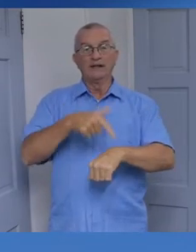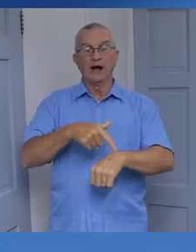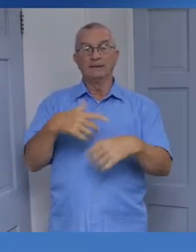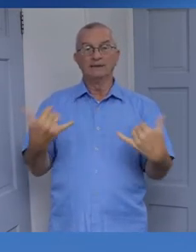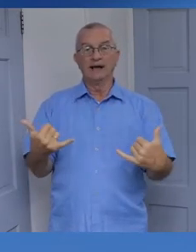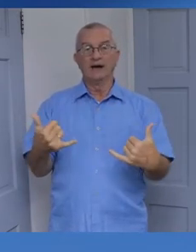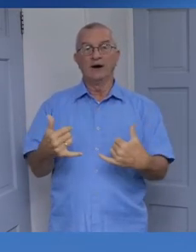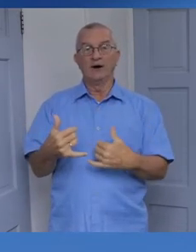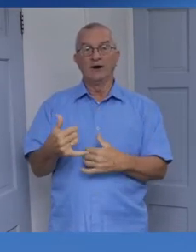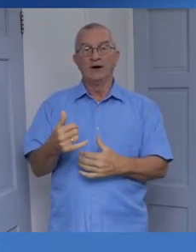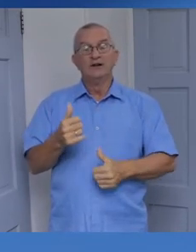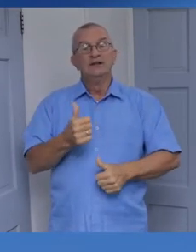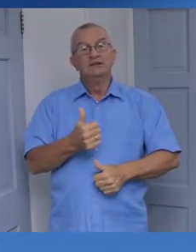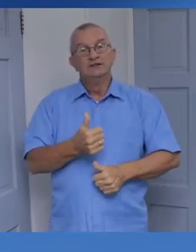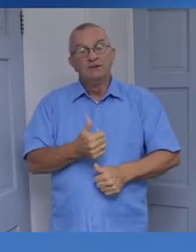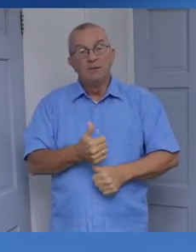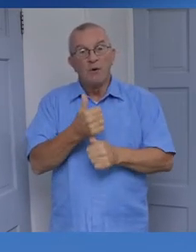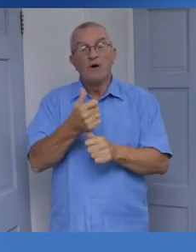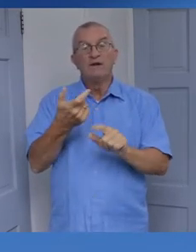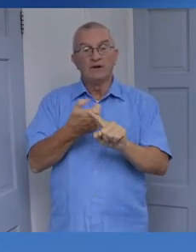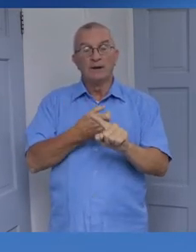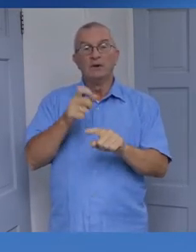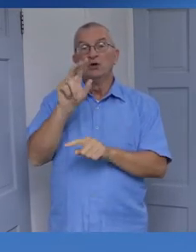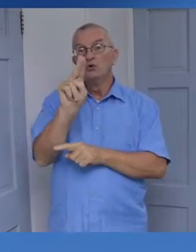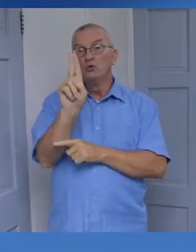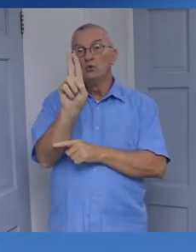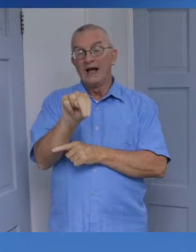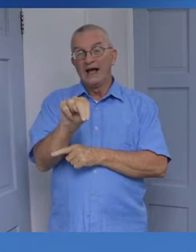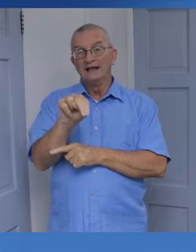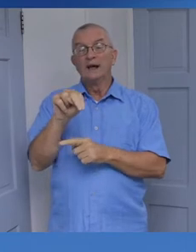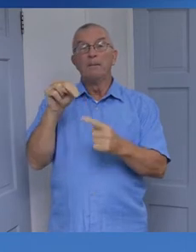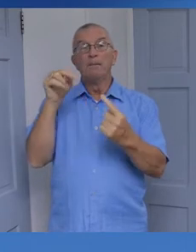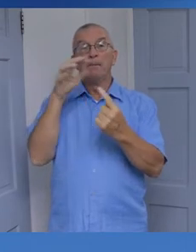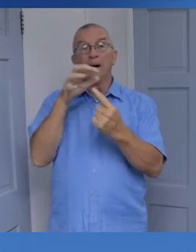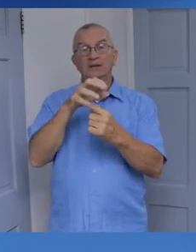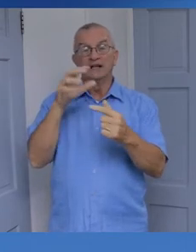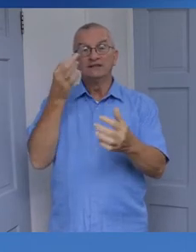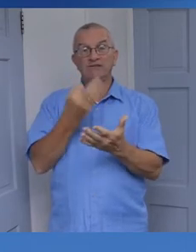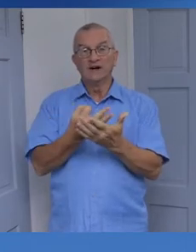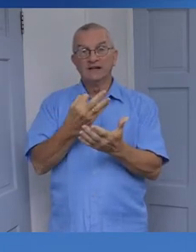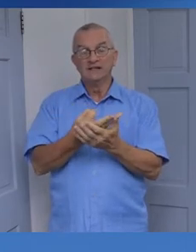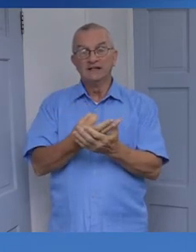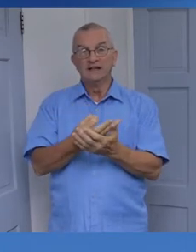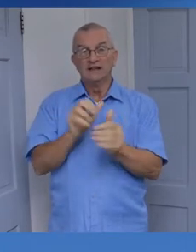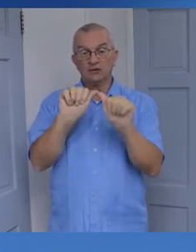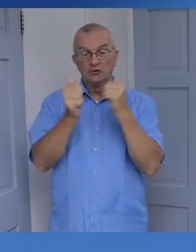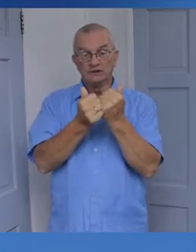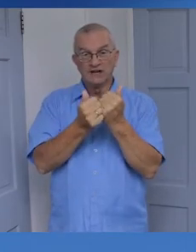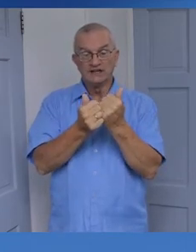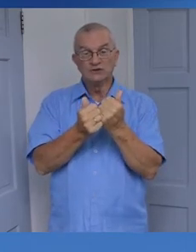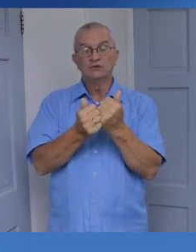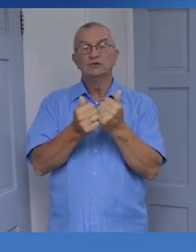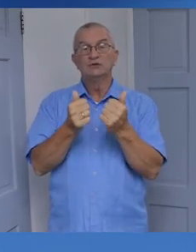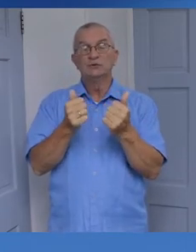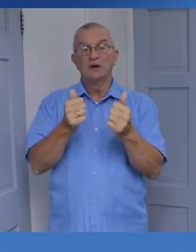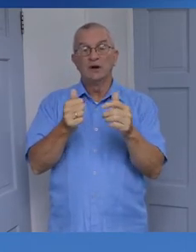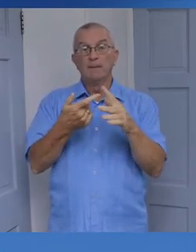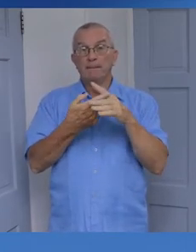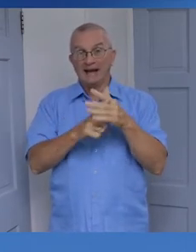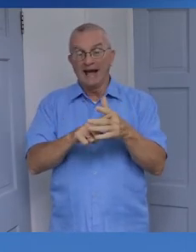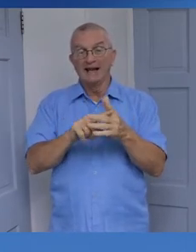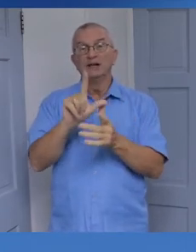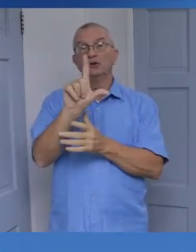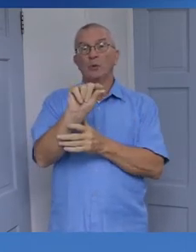United Nations Population Fund, the association was formed in 2010 to ensure that